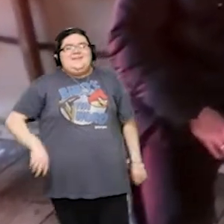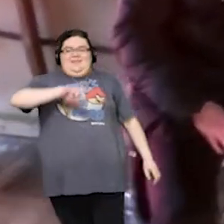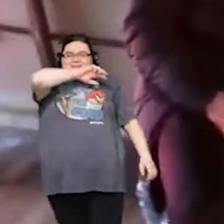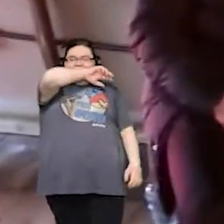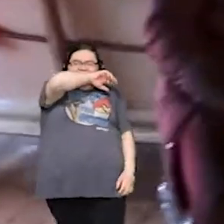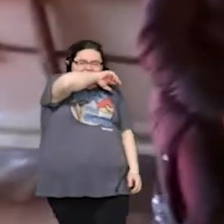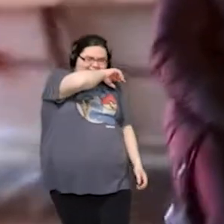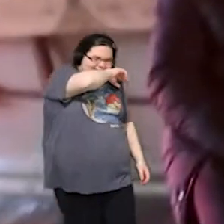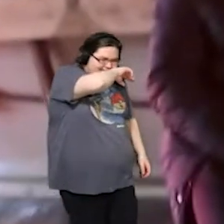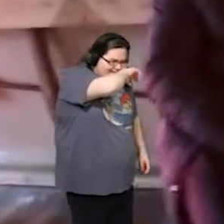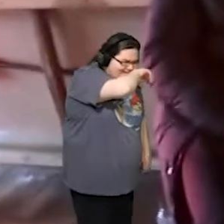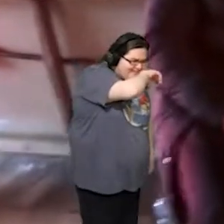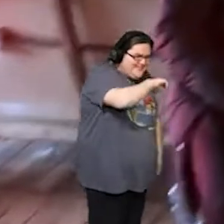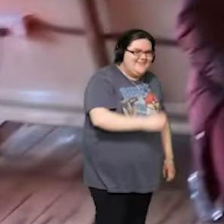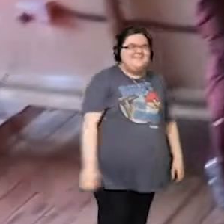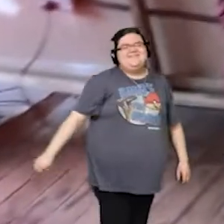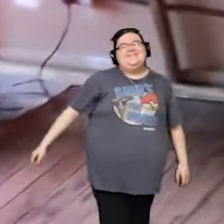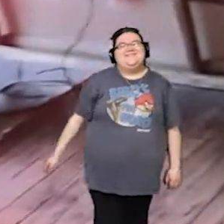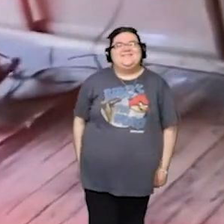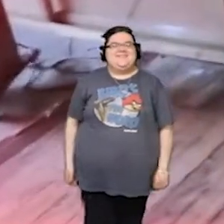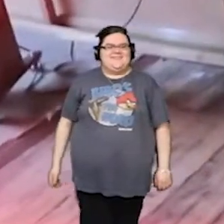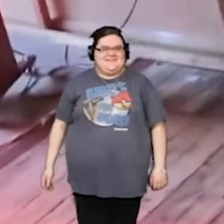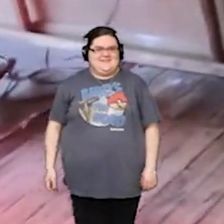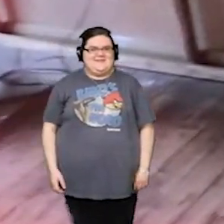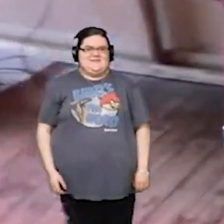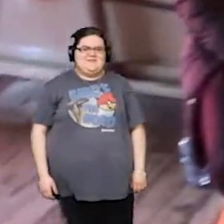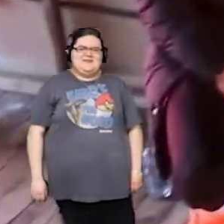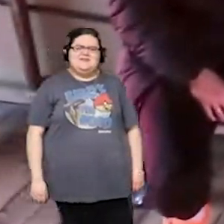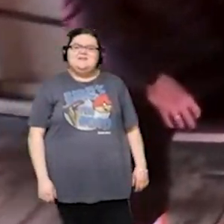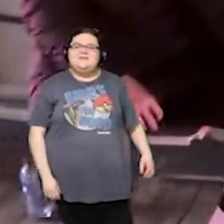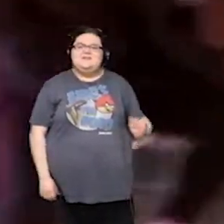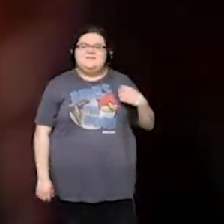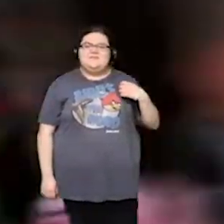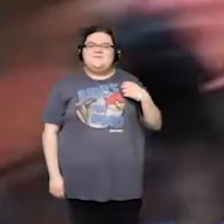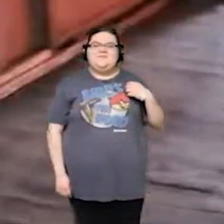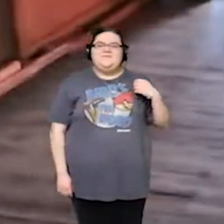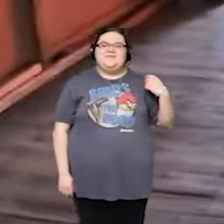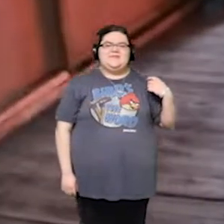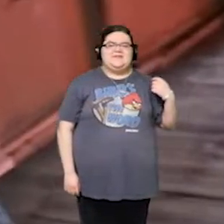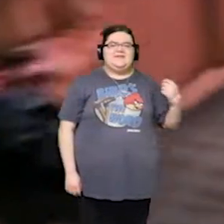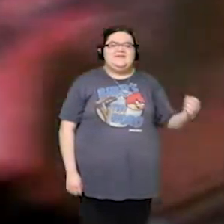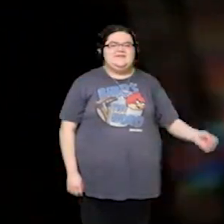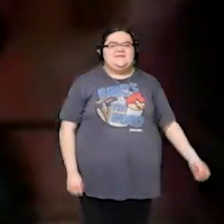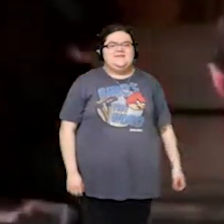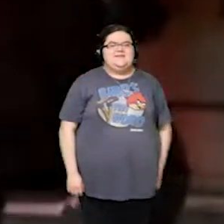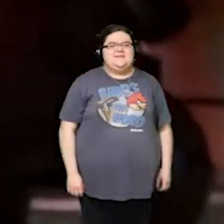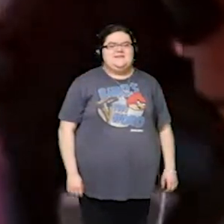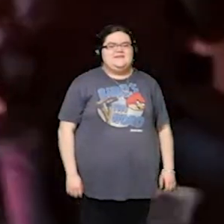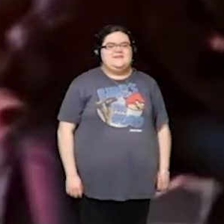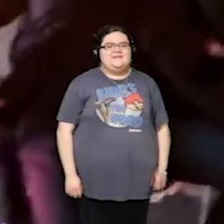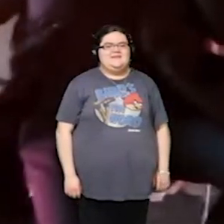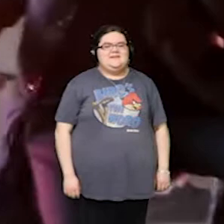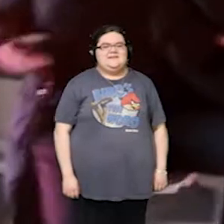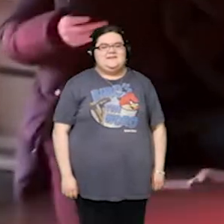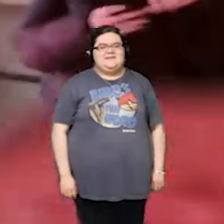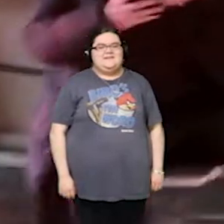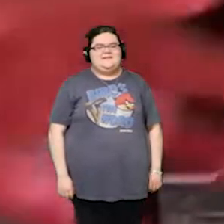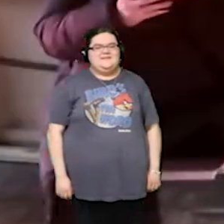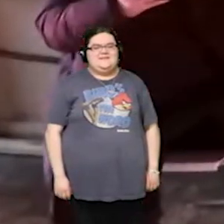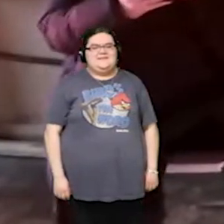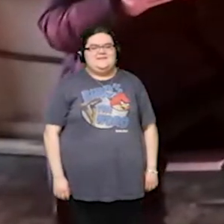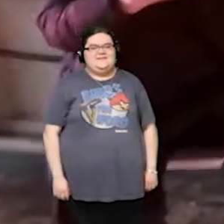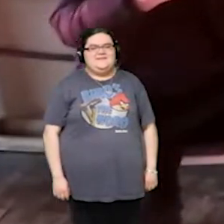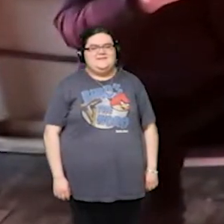I don't want to read them out. I'm terrified. You know what? I've got something for you though. What? Okay. This is my barber Tom. Hello, mate. He will be here doing